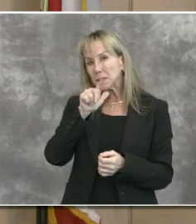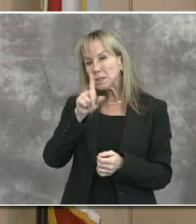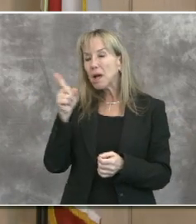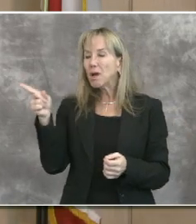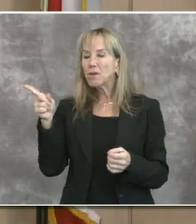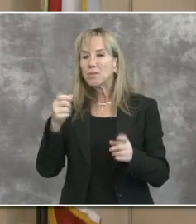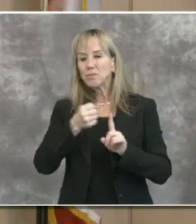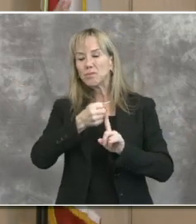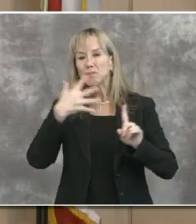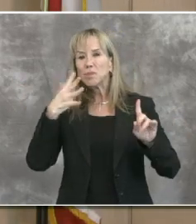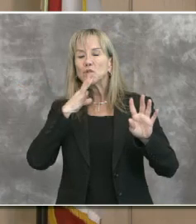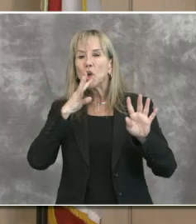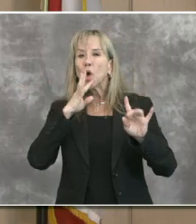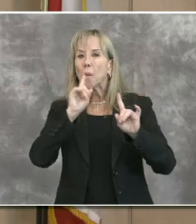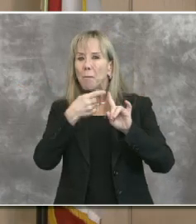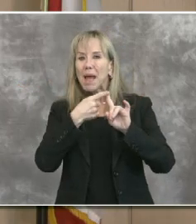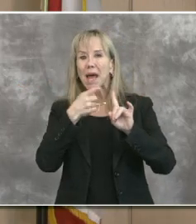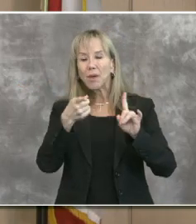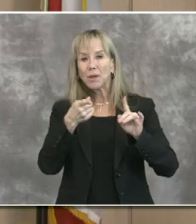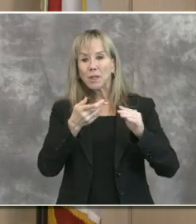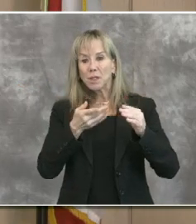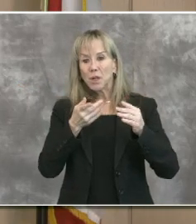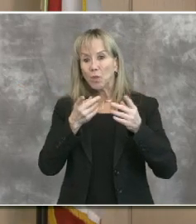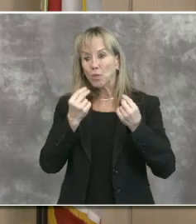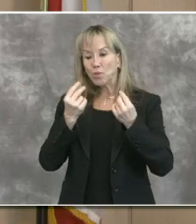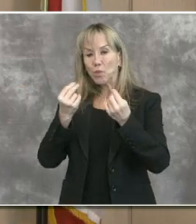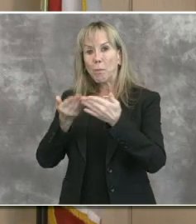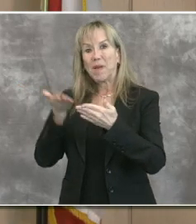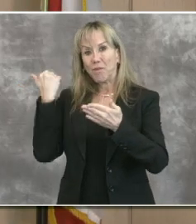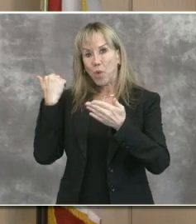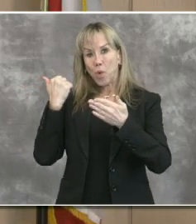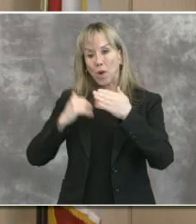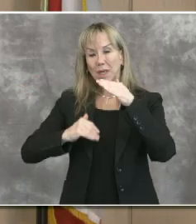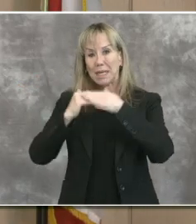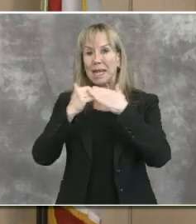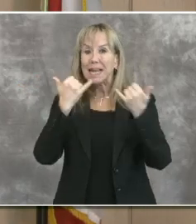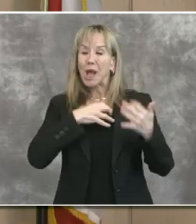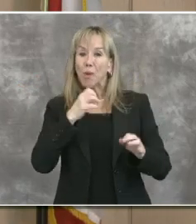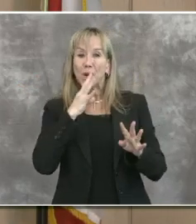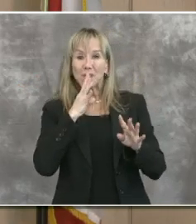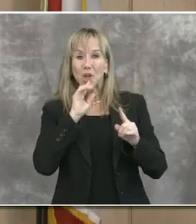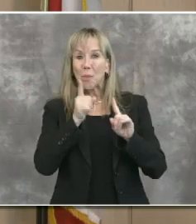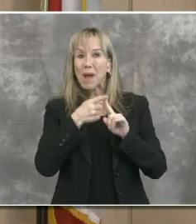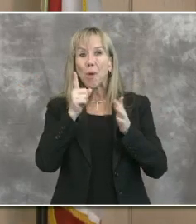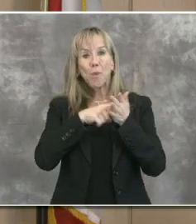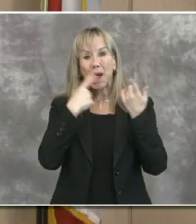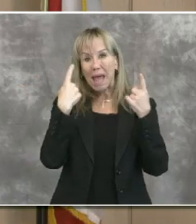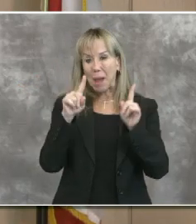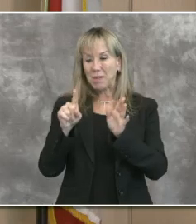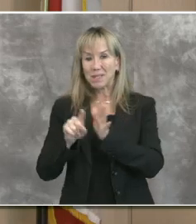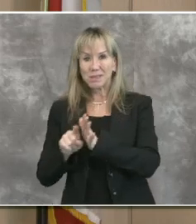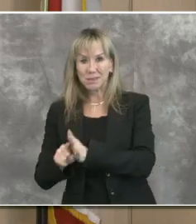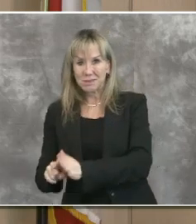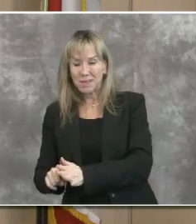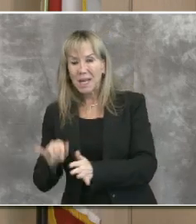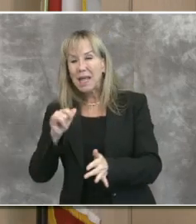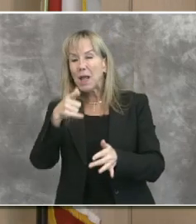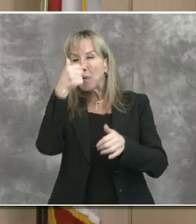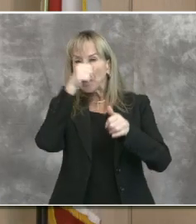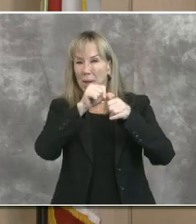talking about the upstream before the capacity, and I want to talk about the downstream and focus on that indicator number